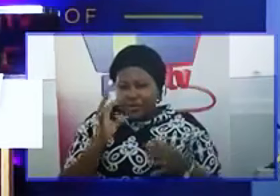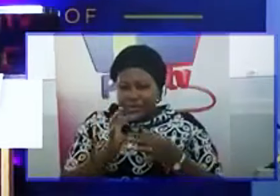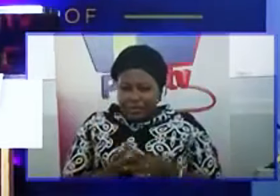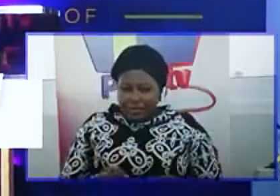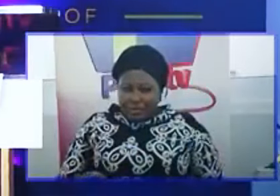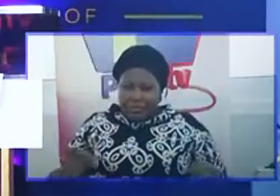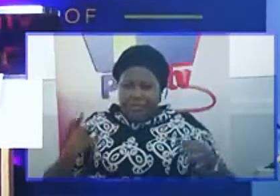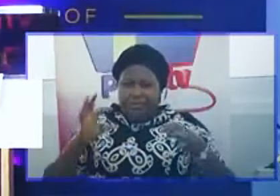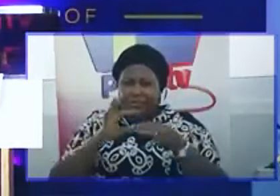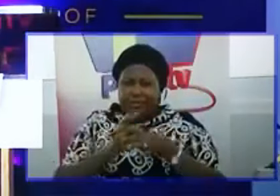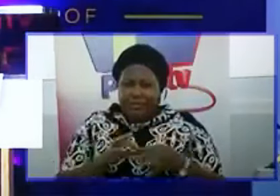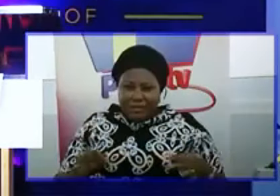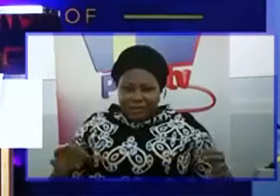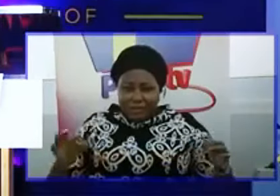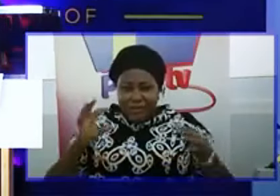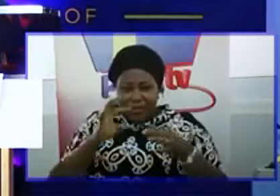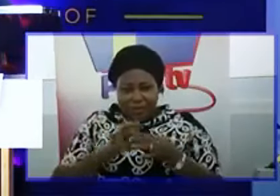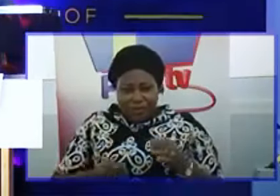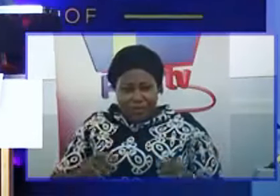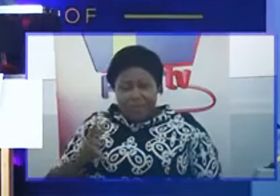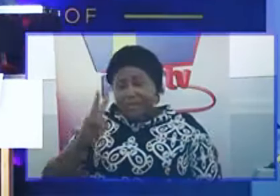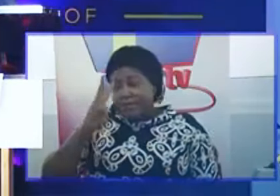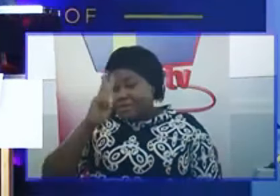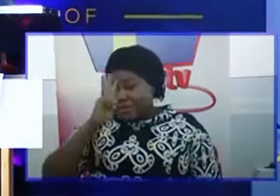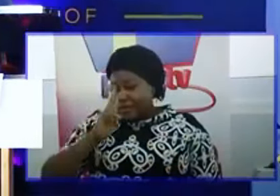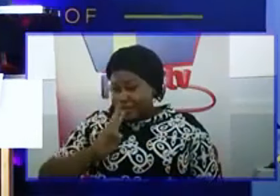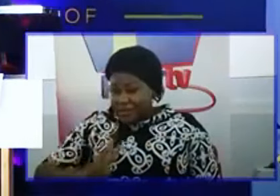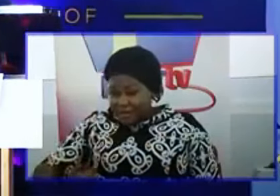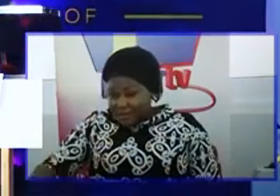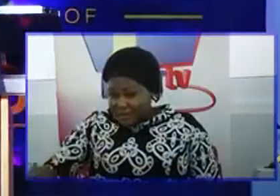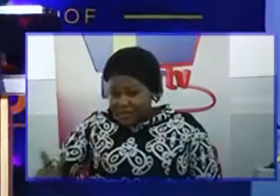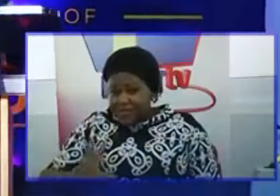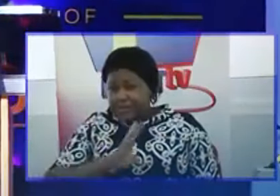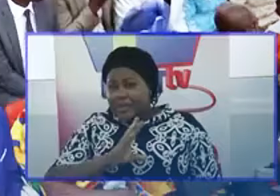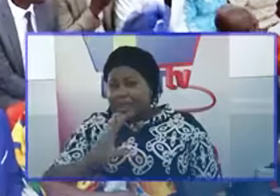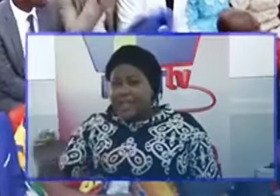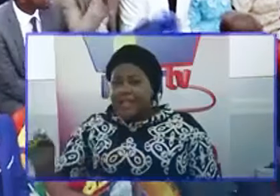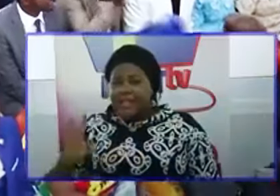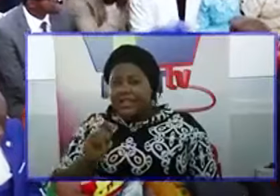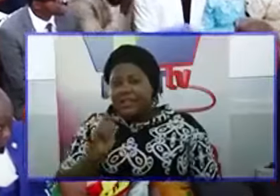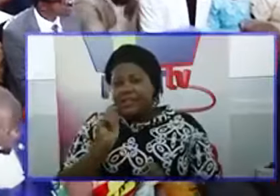the parable of the virgin and the parable of the talent.